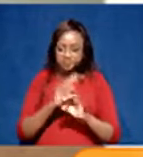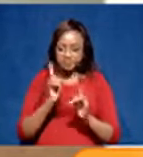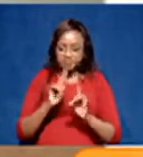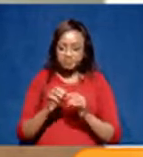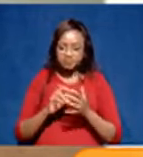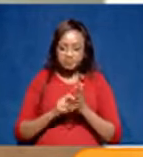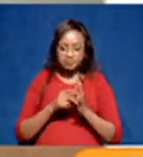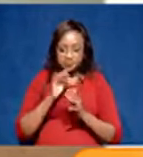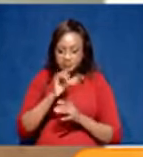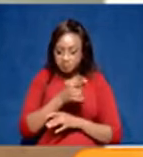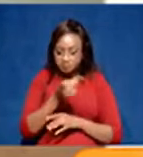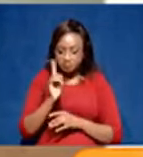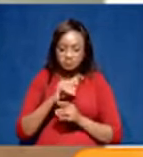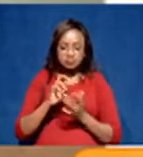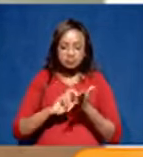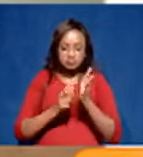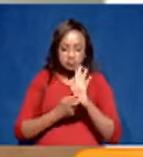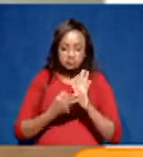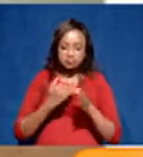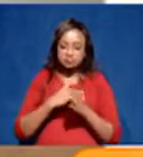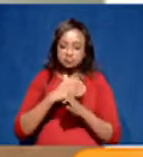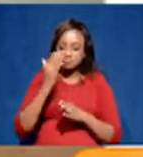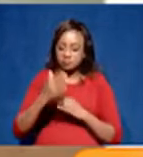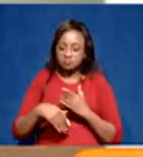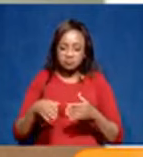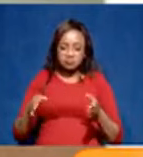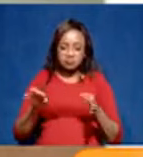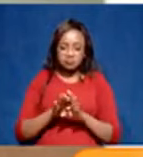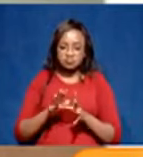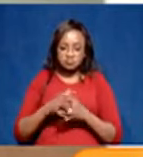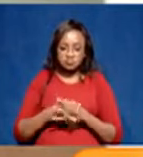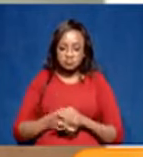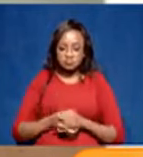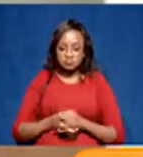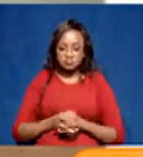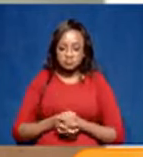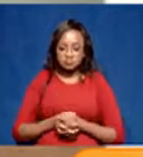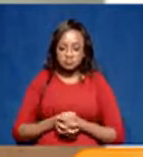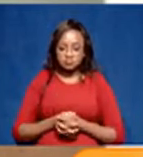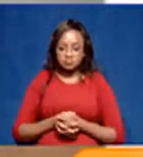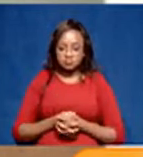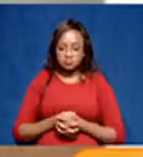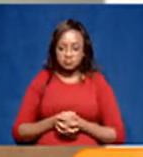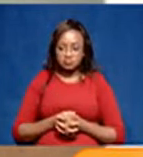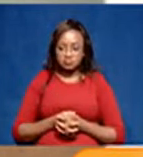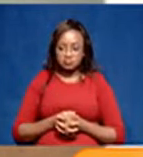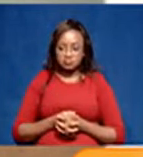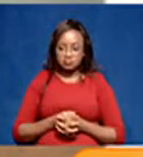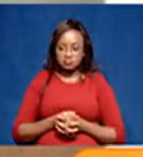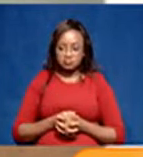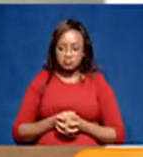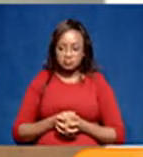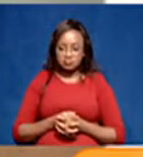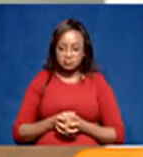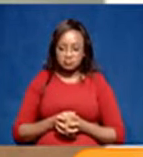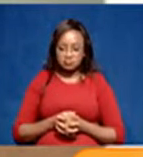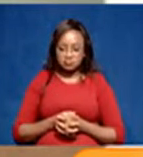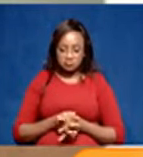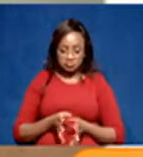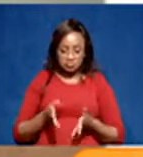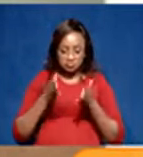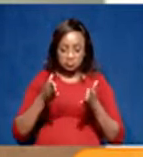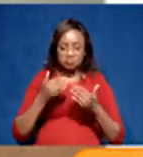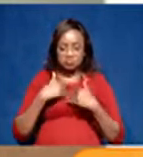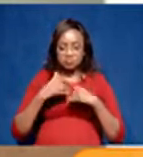were terminated, or we terminated at the ministry under my regime. So now we have gotten into a new arrangement. Remember, some of